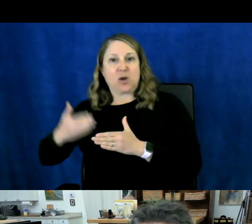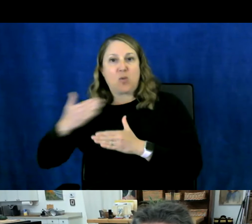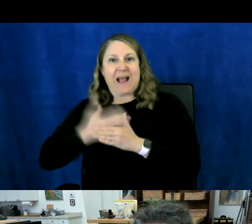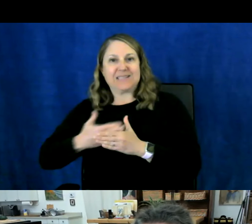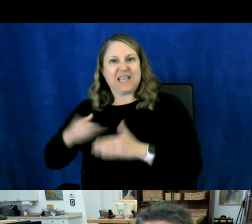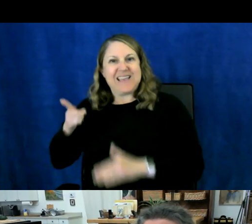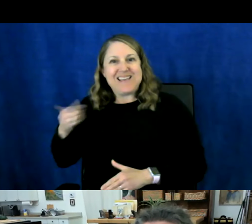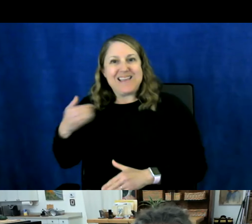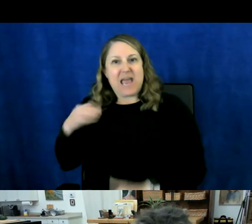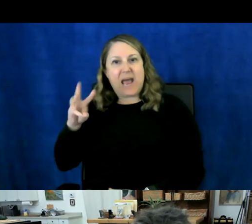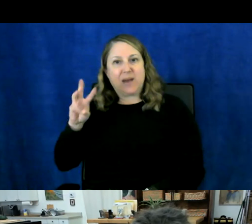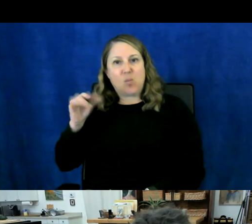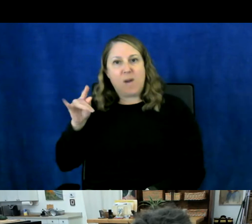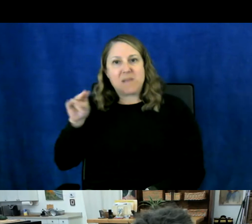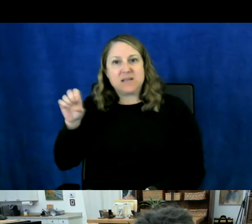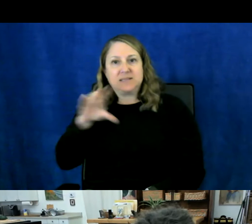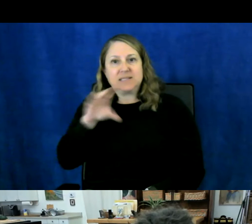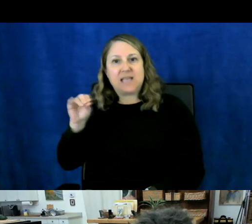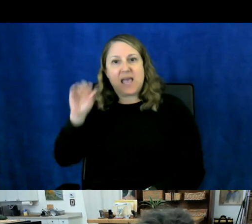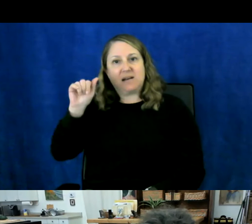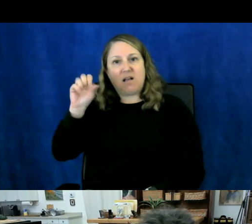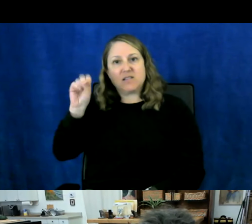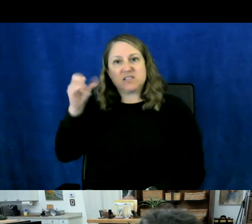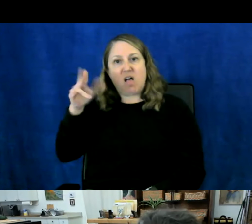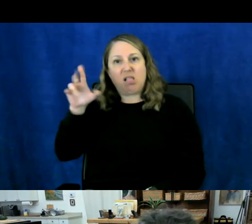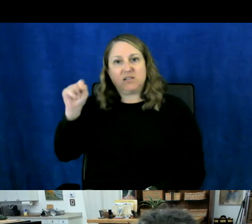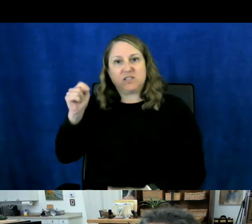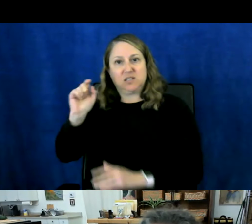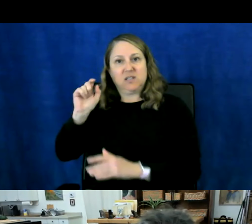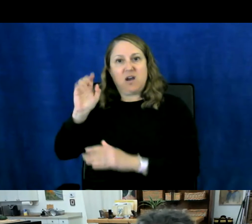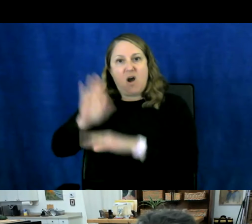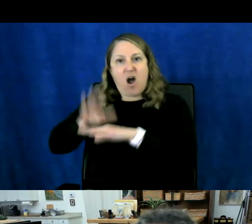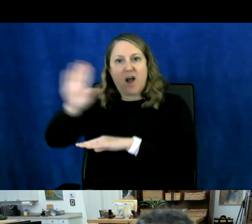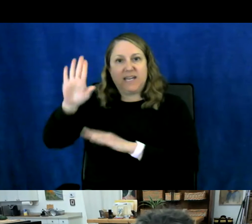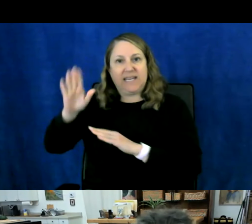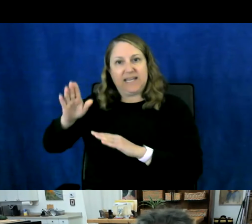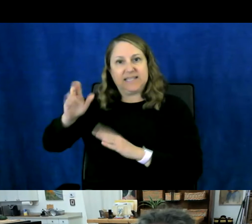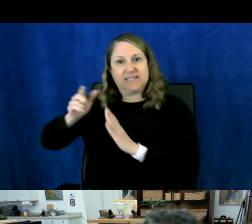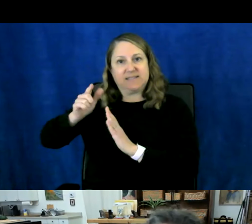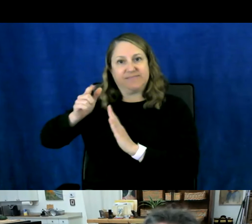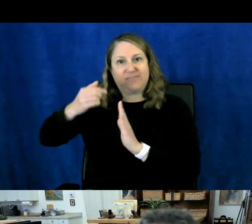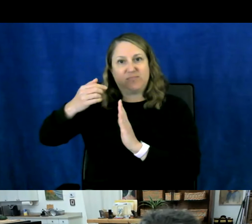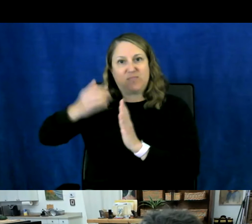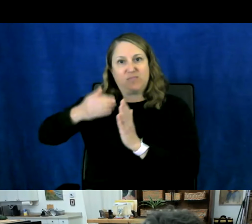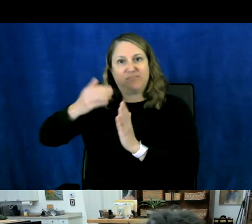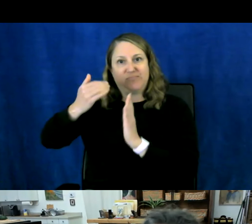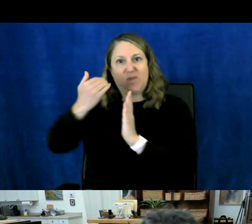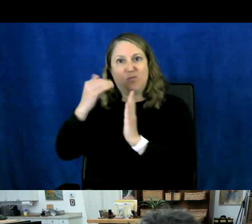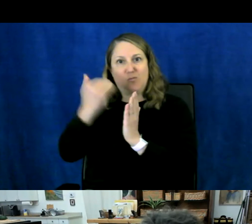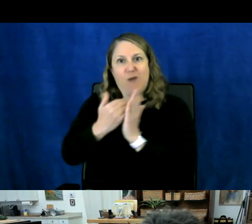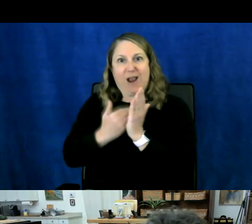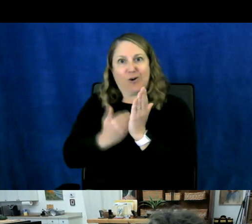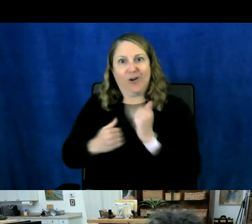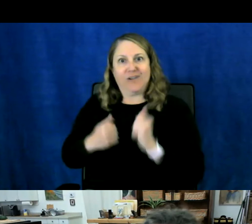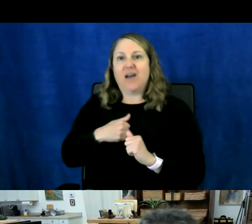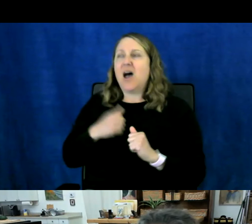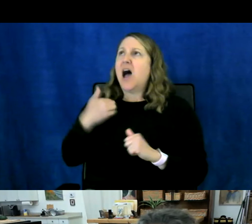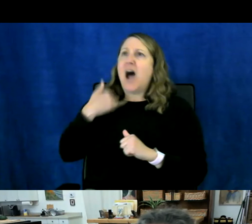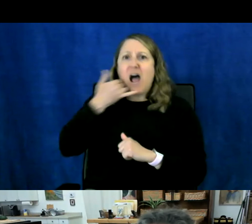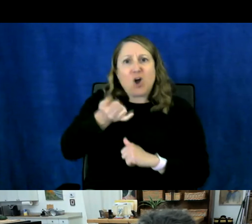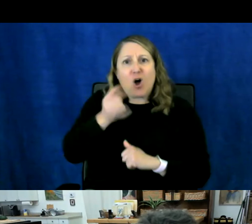and assault charges on his record. And we pulled every lever that I knew of. I called the landlord, I called the housing